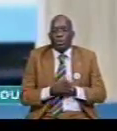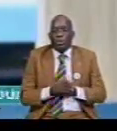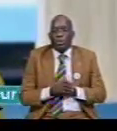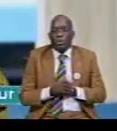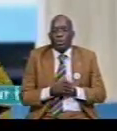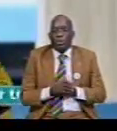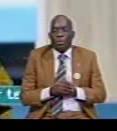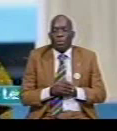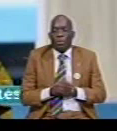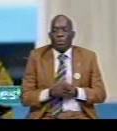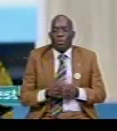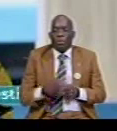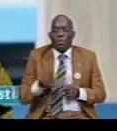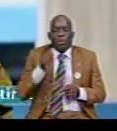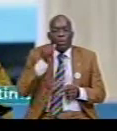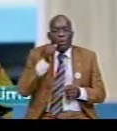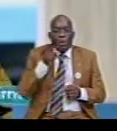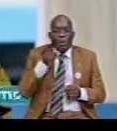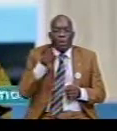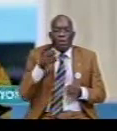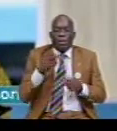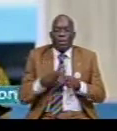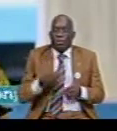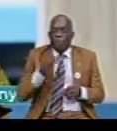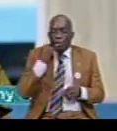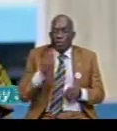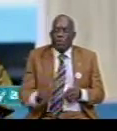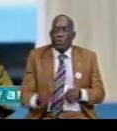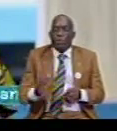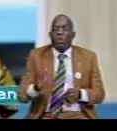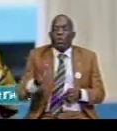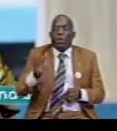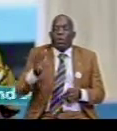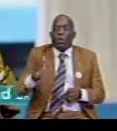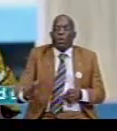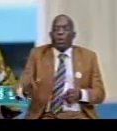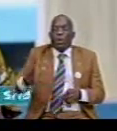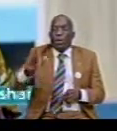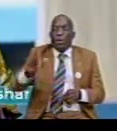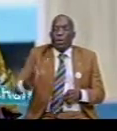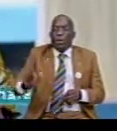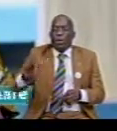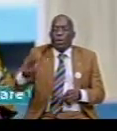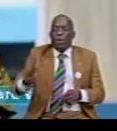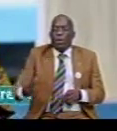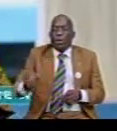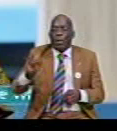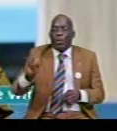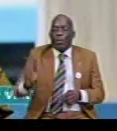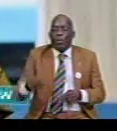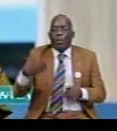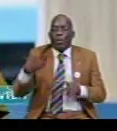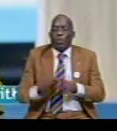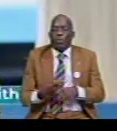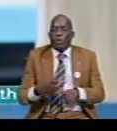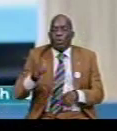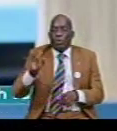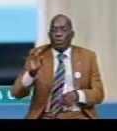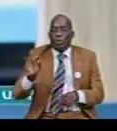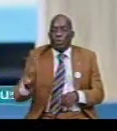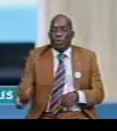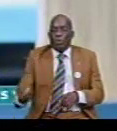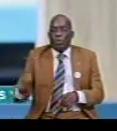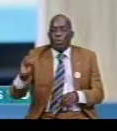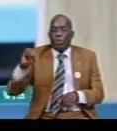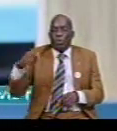Oruko mi ni Alao Abigail, lati Ogbomoso Region B, General District. Mo